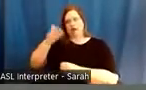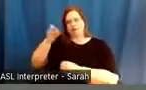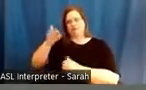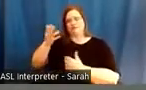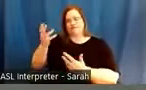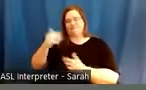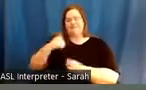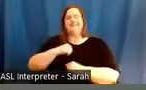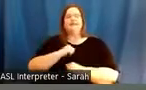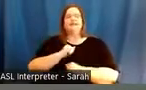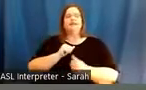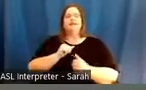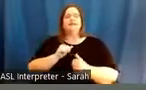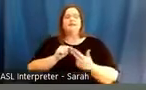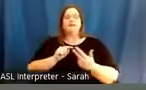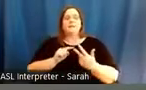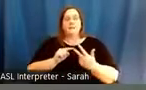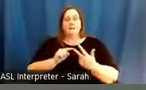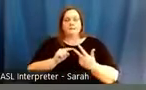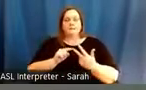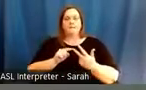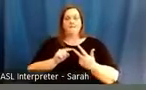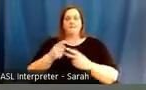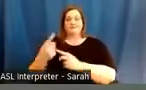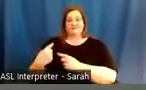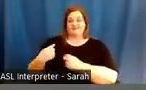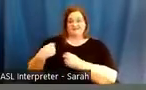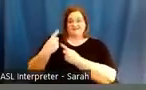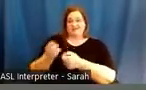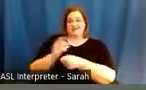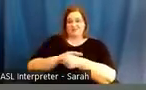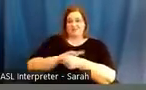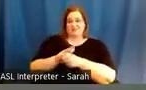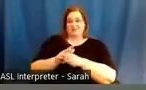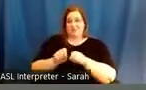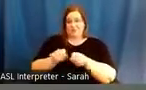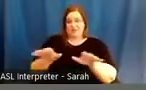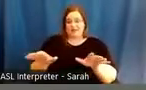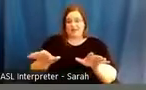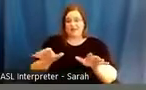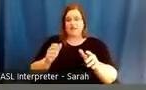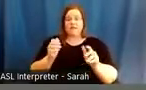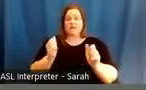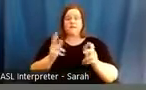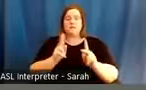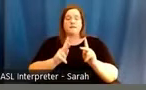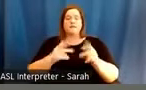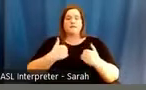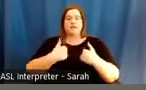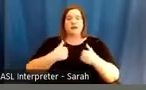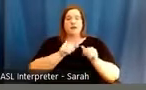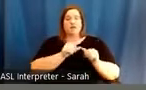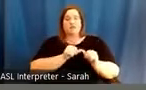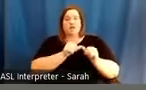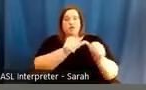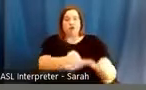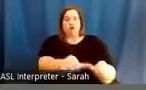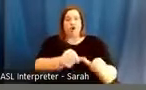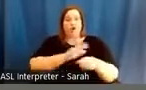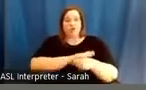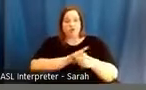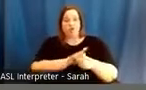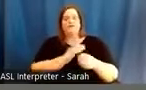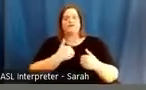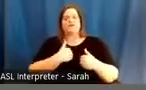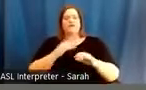is, since COVID, many people with long COVID are experiencing chemical sensitivities